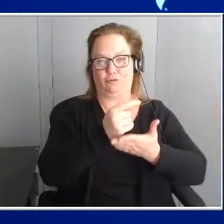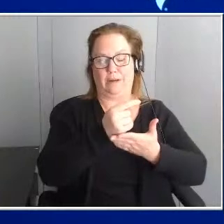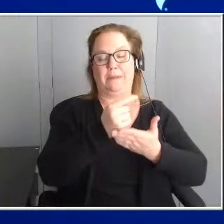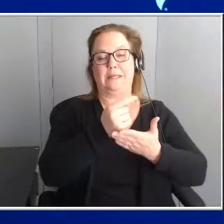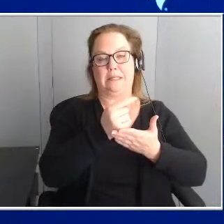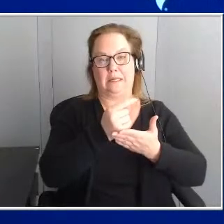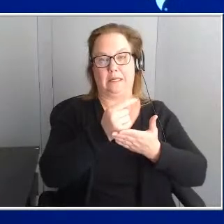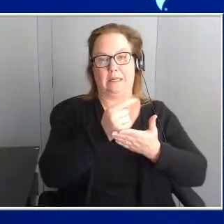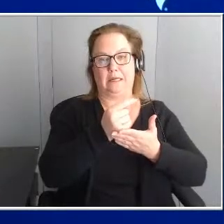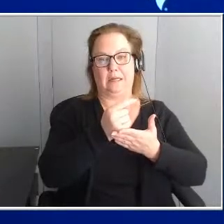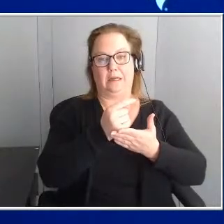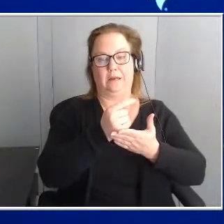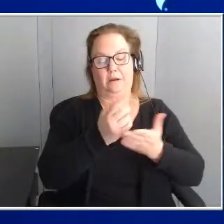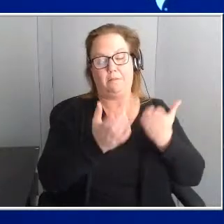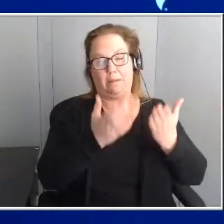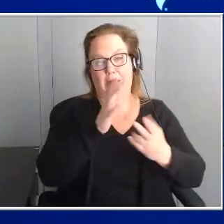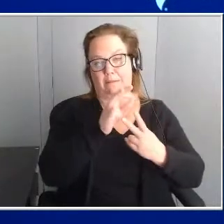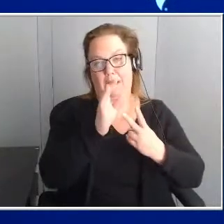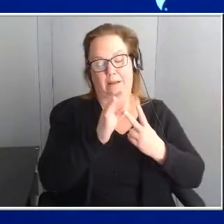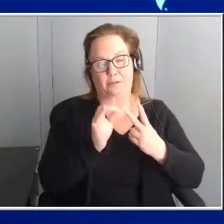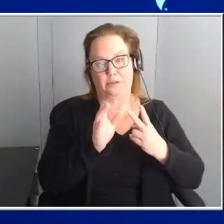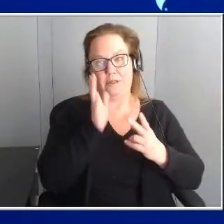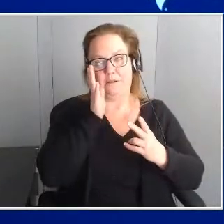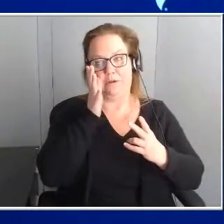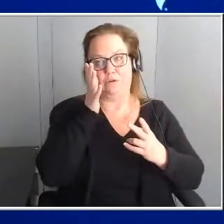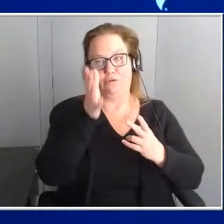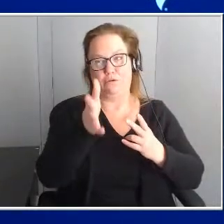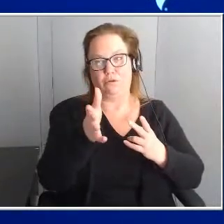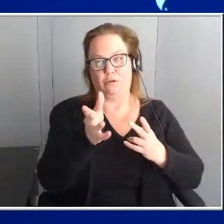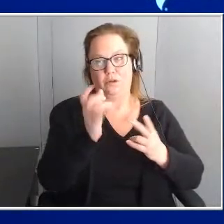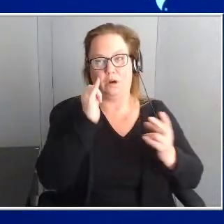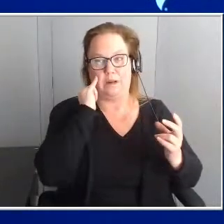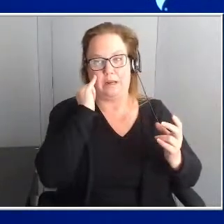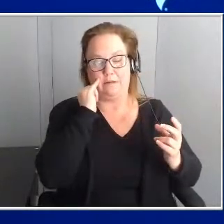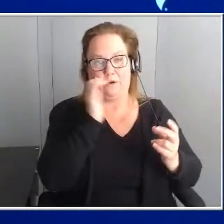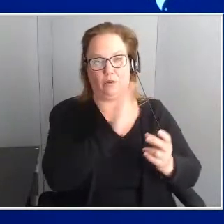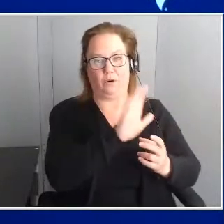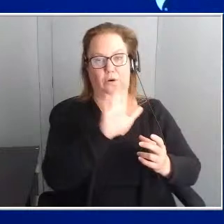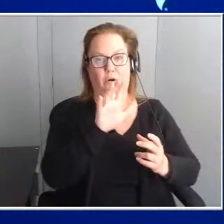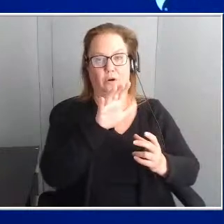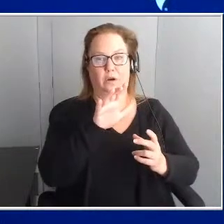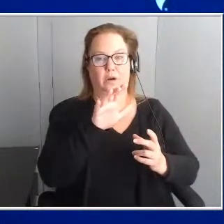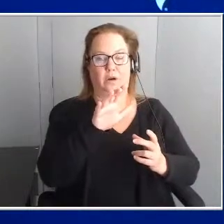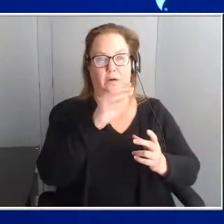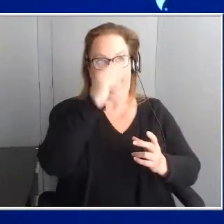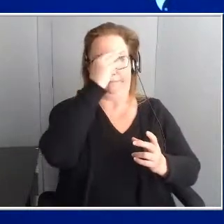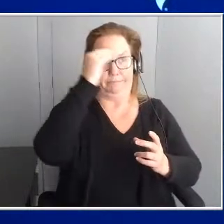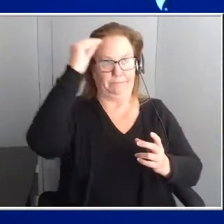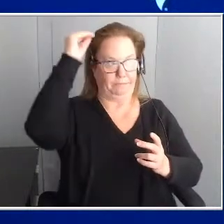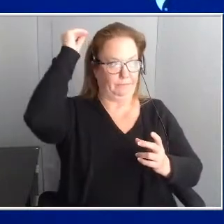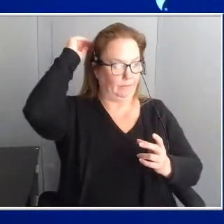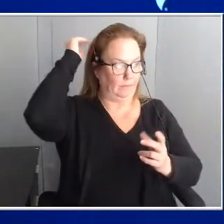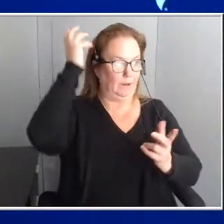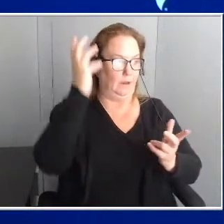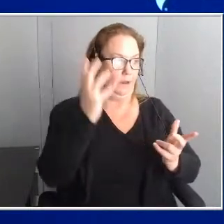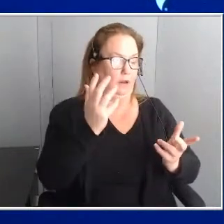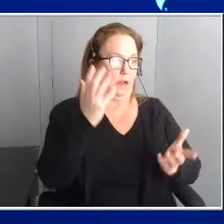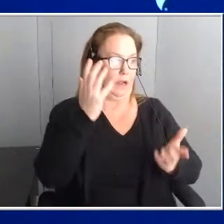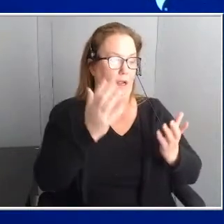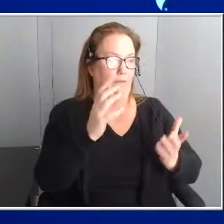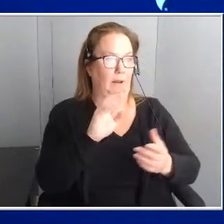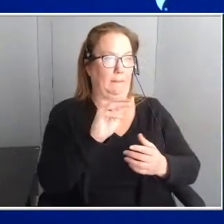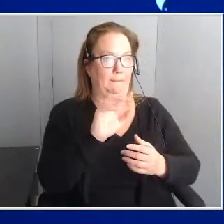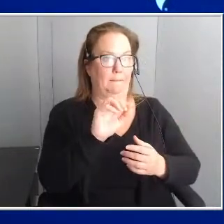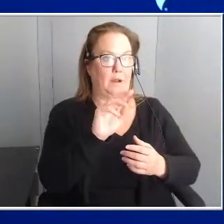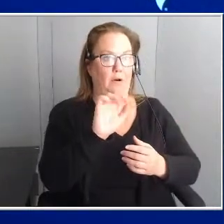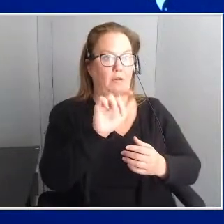to not be options in the near future. So if you're sort of, going around with that in the back of your mind, well, I got monoclonal antibodies, I'll be all